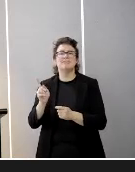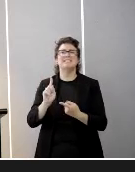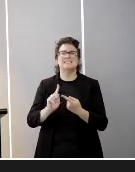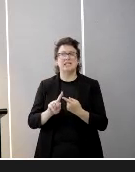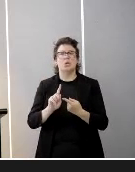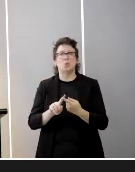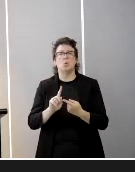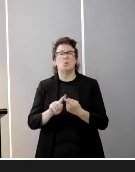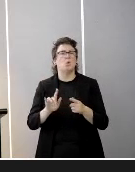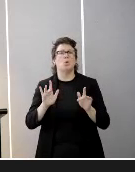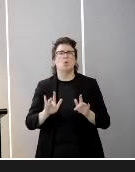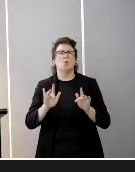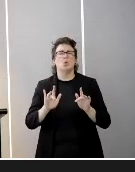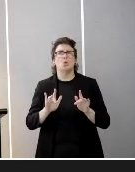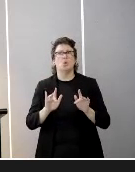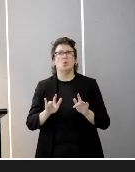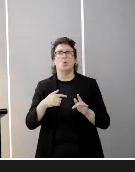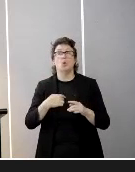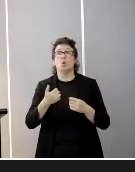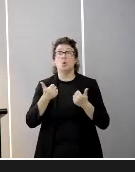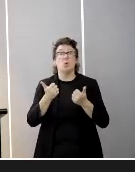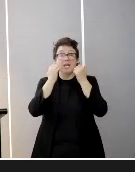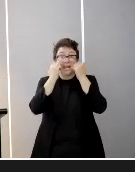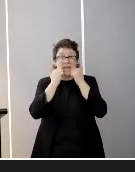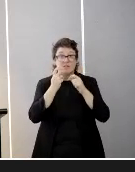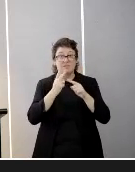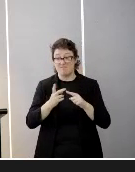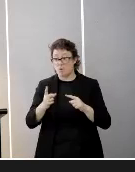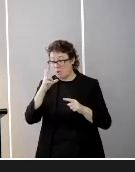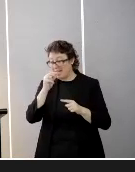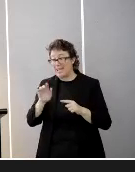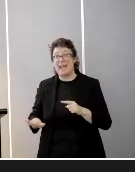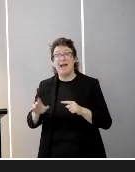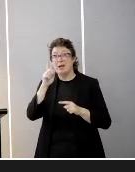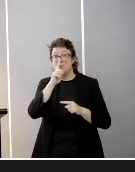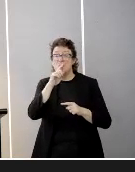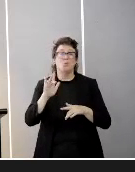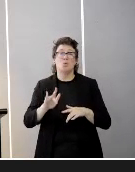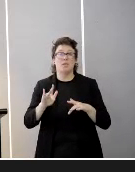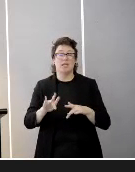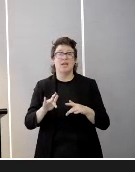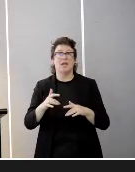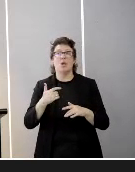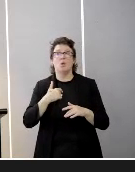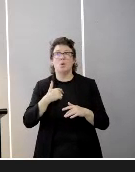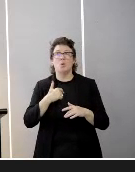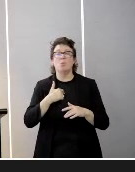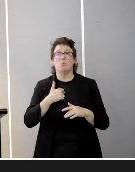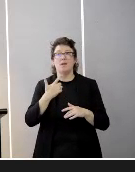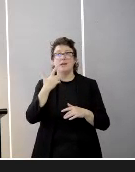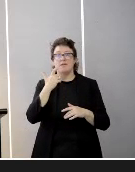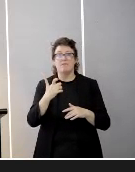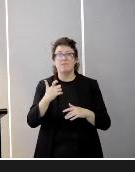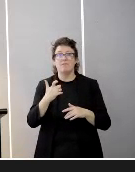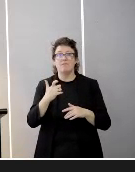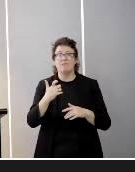still, yeah, not so, we don't have good evidence in young people for those kinds of things. Typically, we fight for young people very